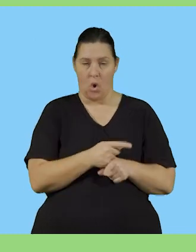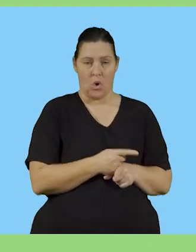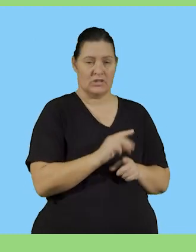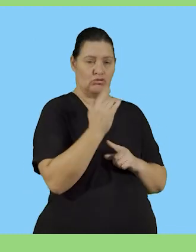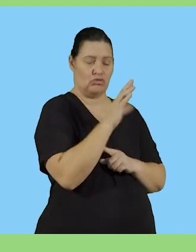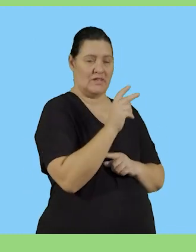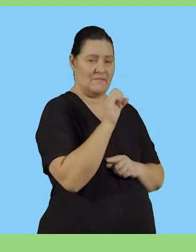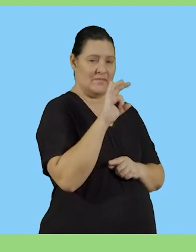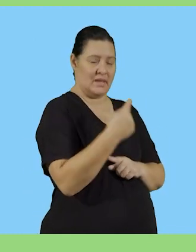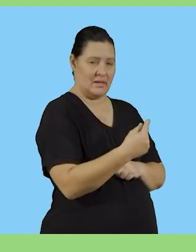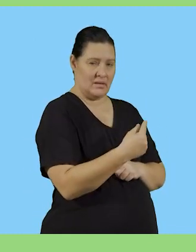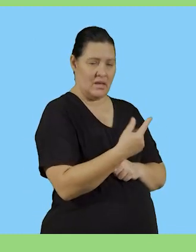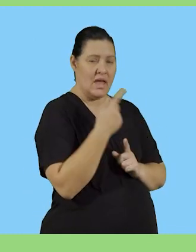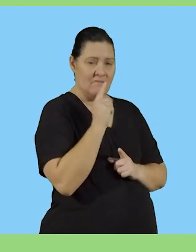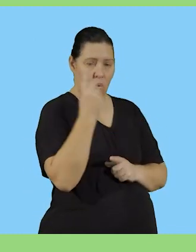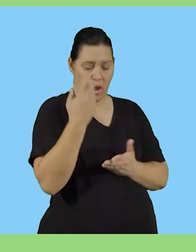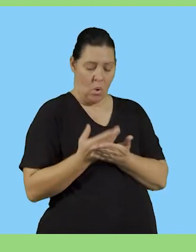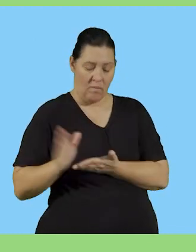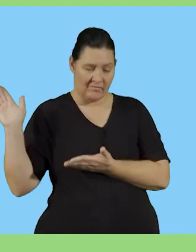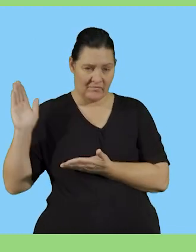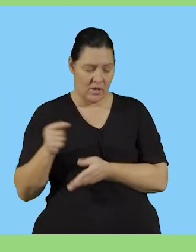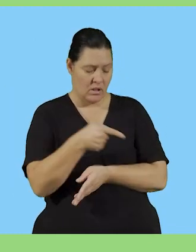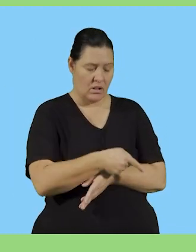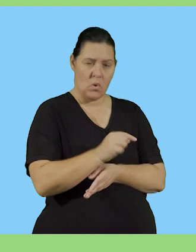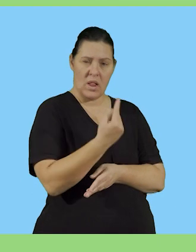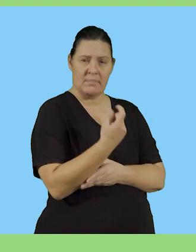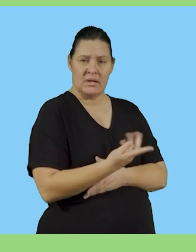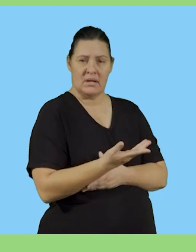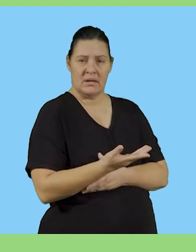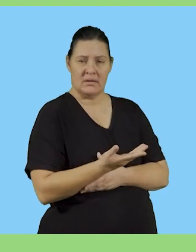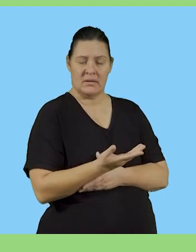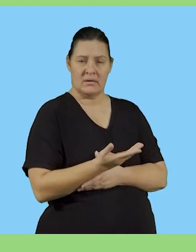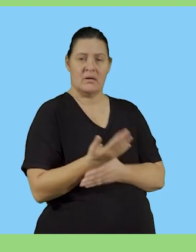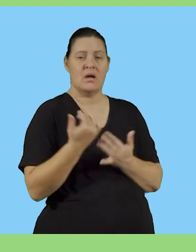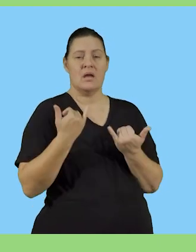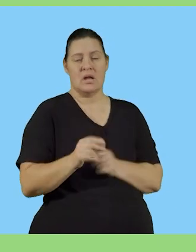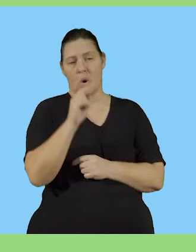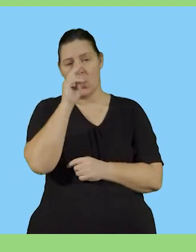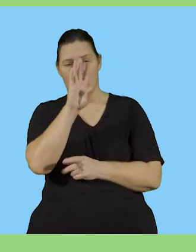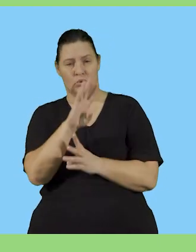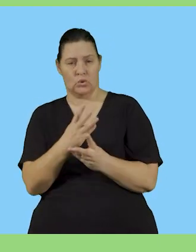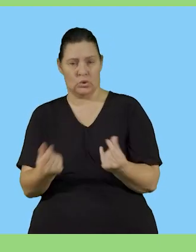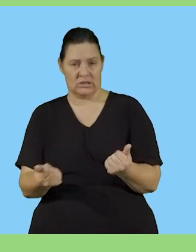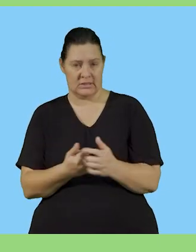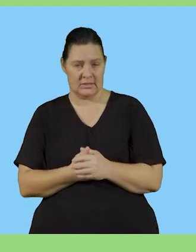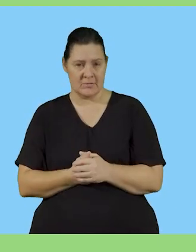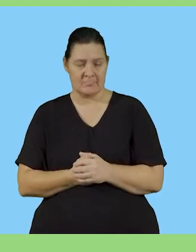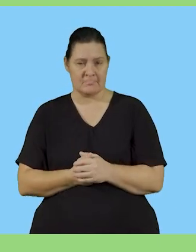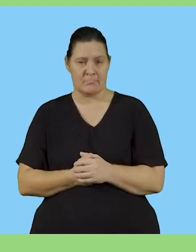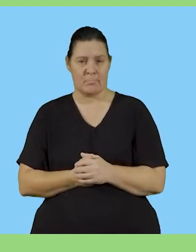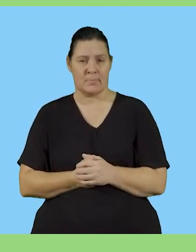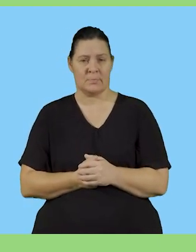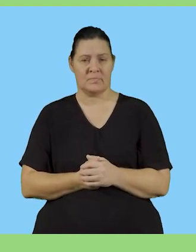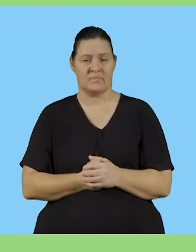tree for survival. So now, if one of them is wiped out, what happens then? Now we are going to look at the solution